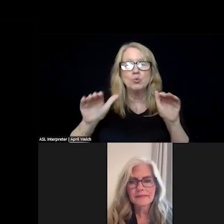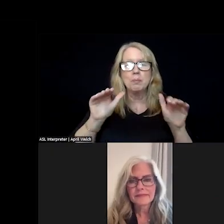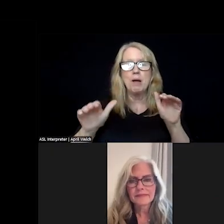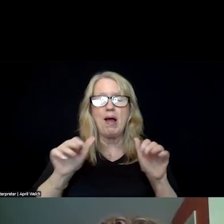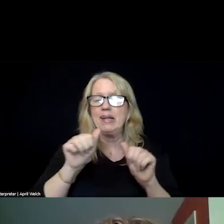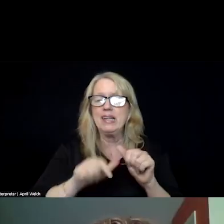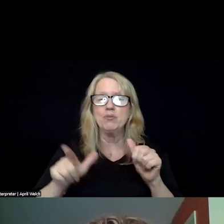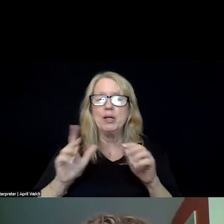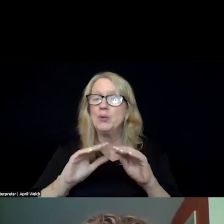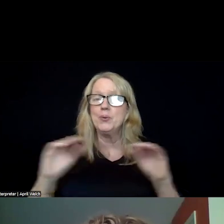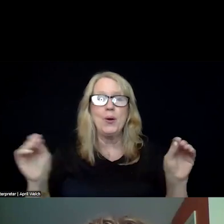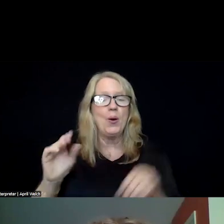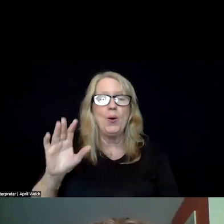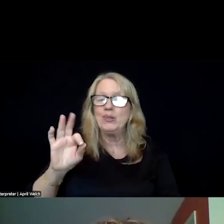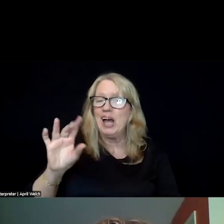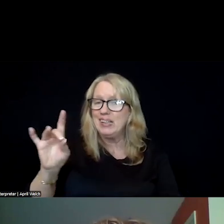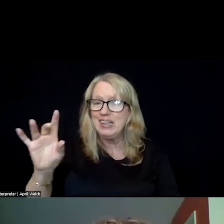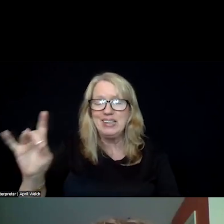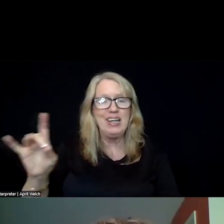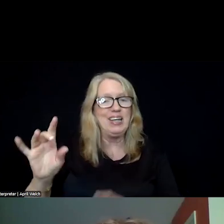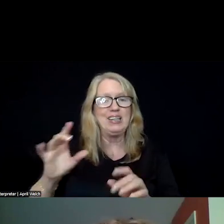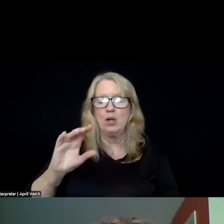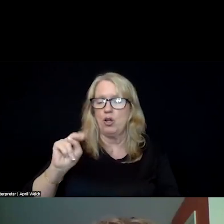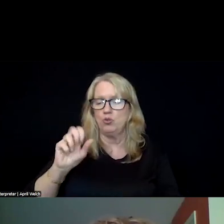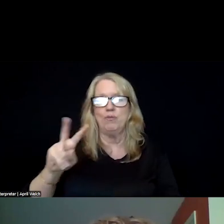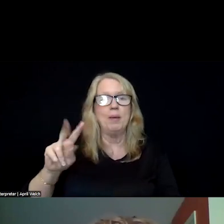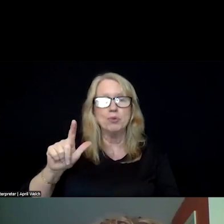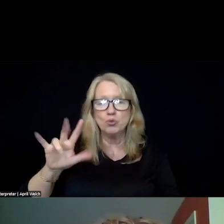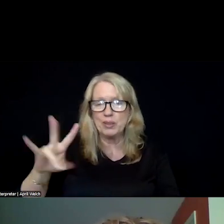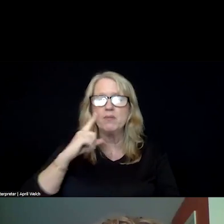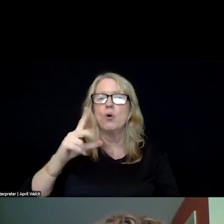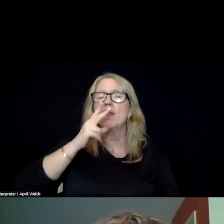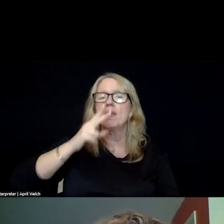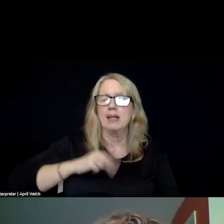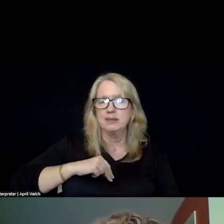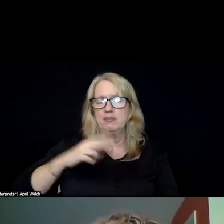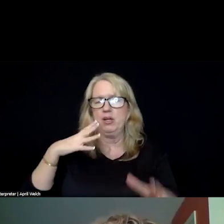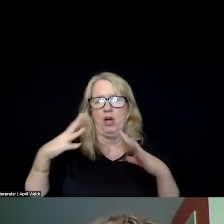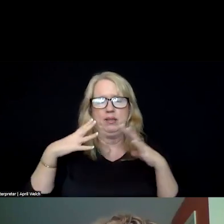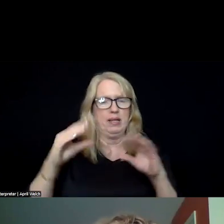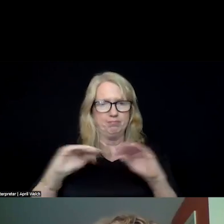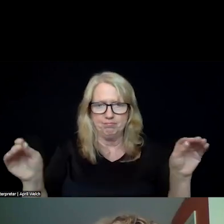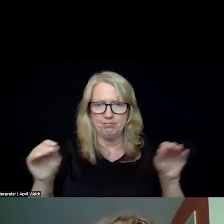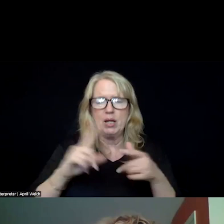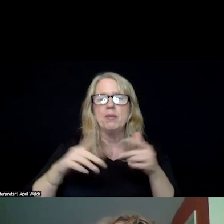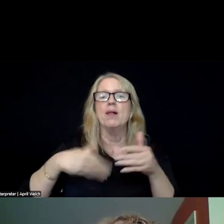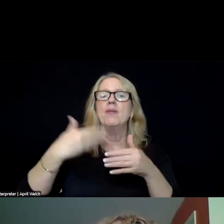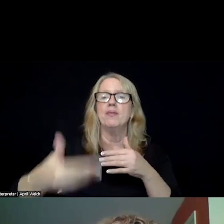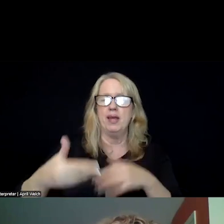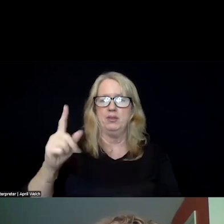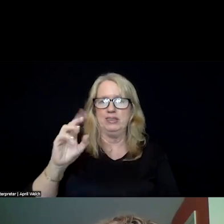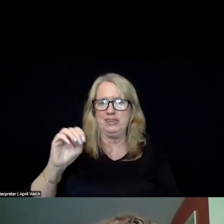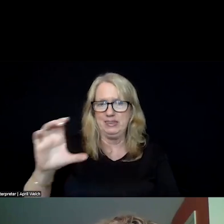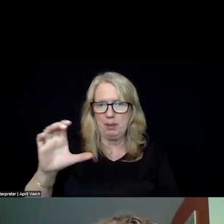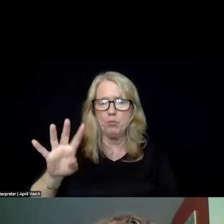is no 988 Crisis Jam, November 27th for the Thanksgiving holiday. But after that, on December